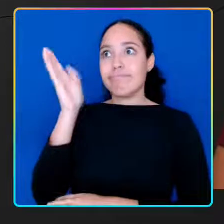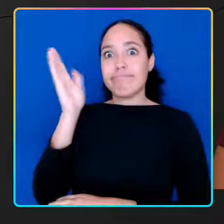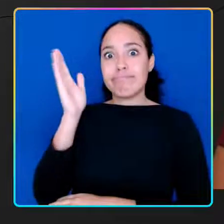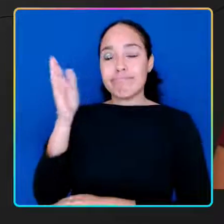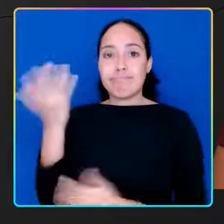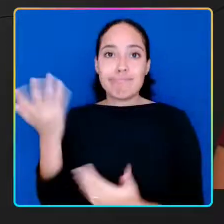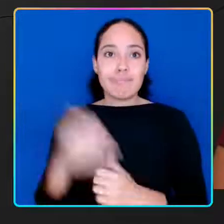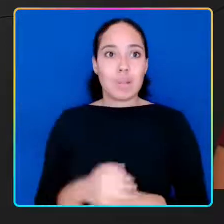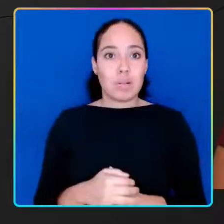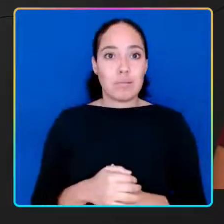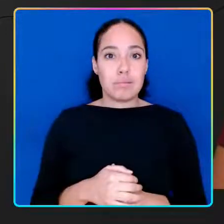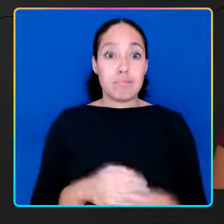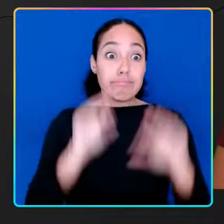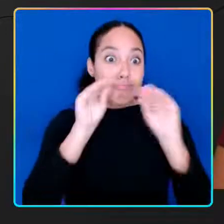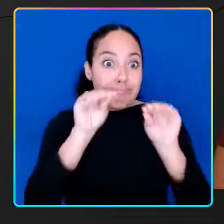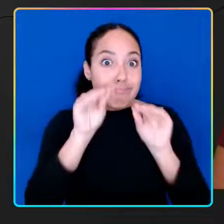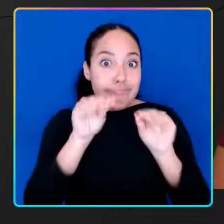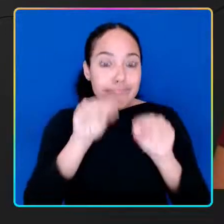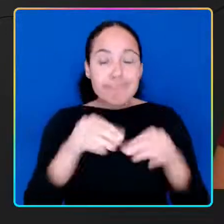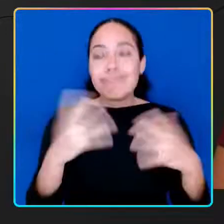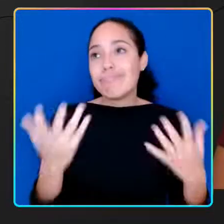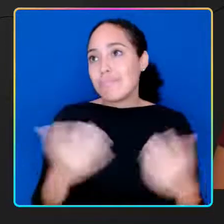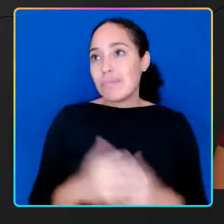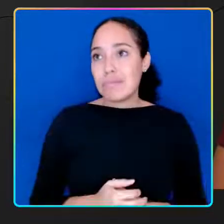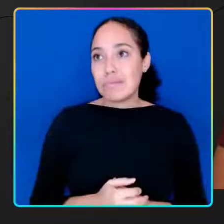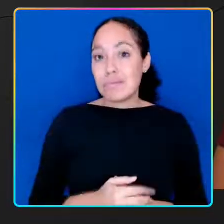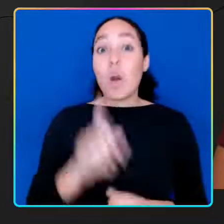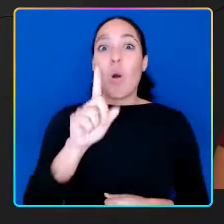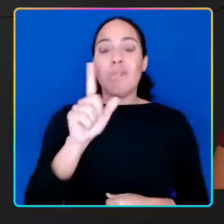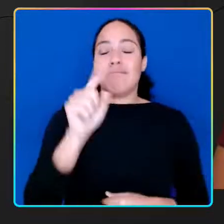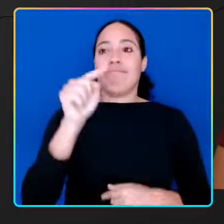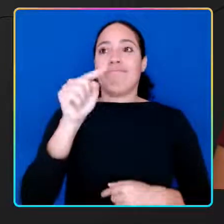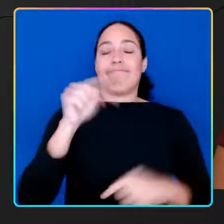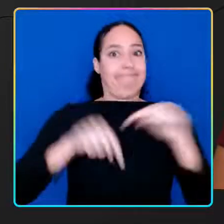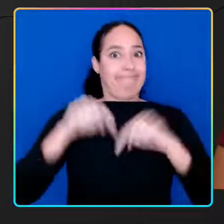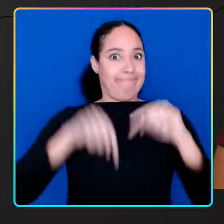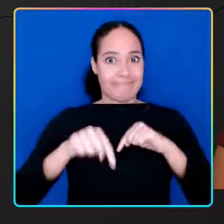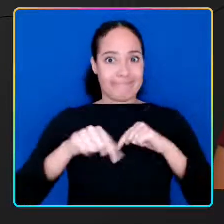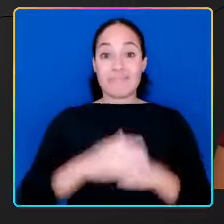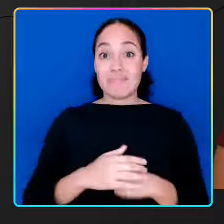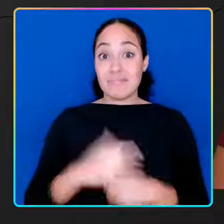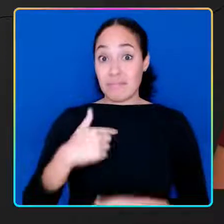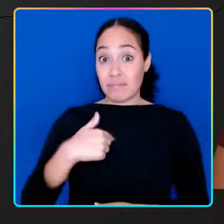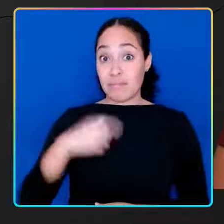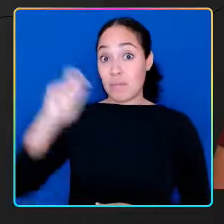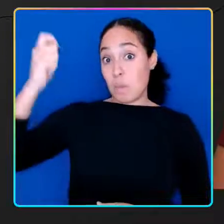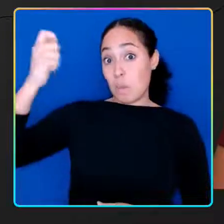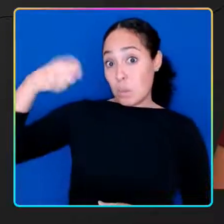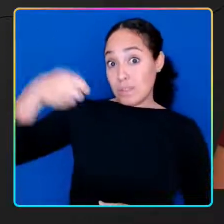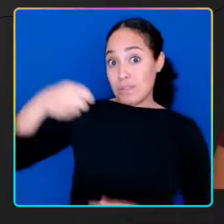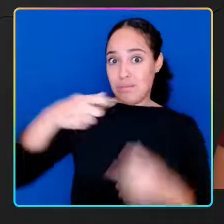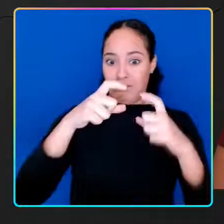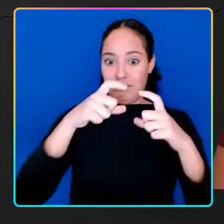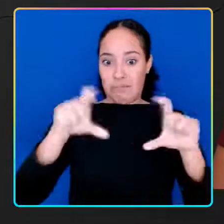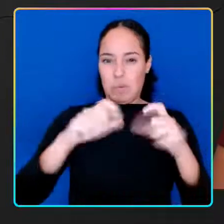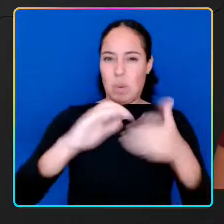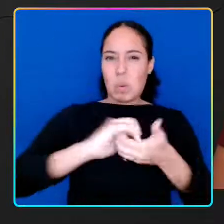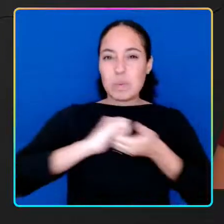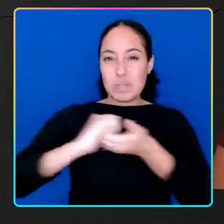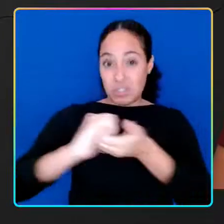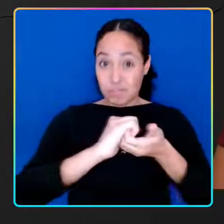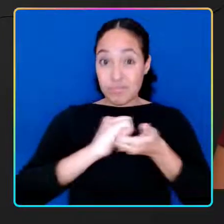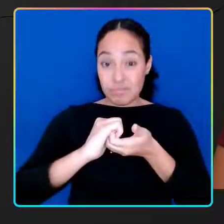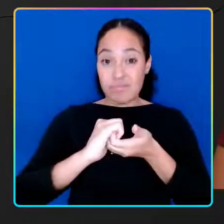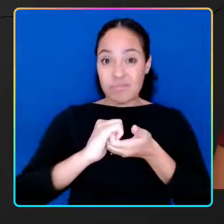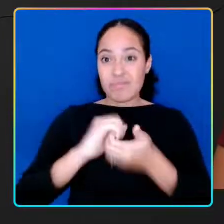workshops as well too. And also, I probably should have mentioned this too. I'm also the president of a nonprofit organization called Renzi Global. Our